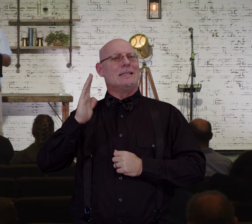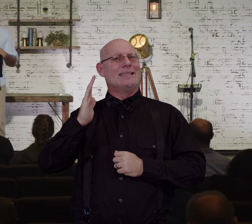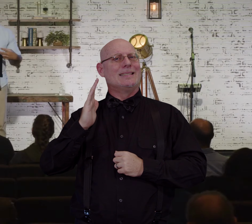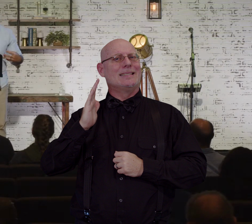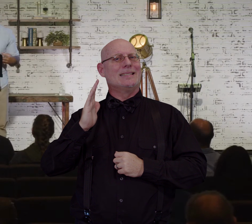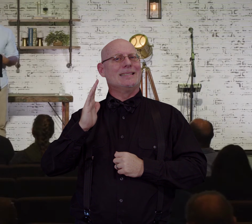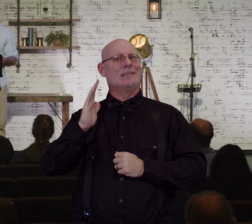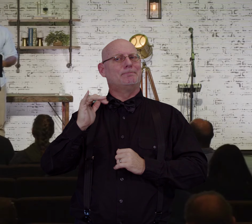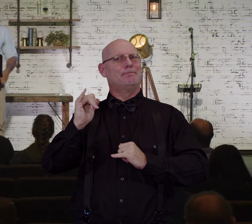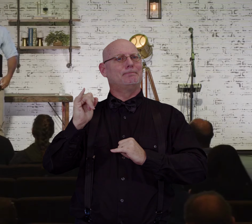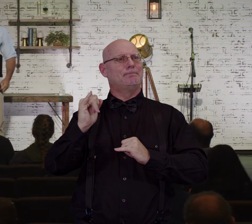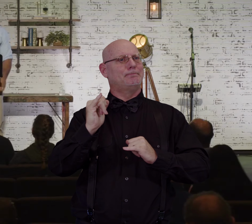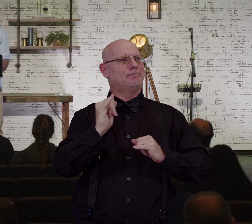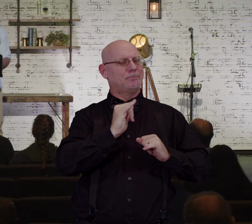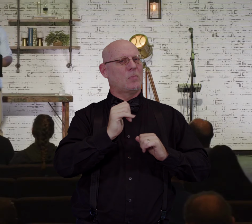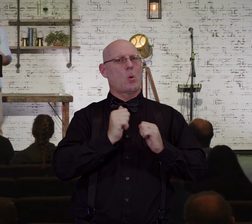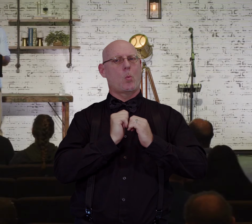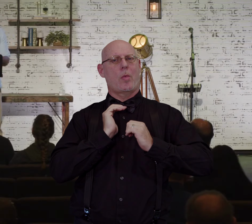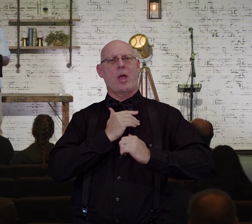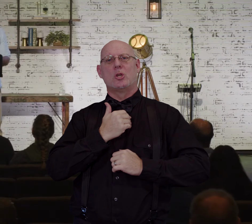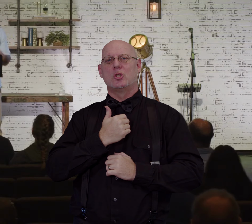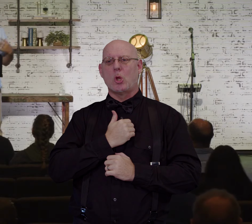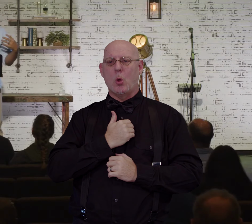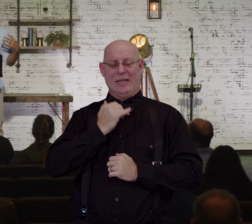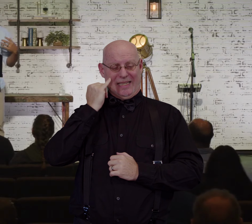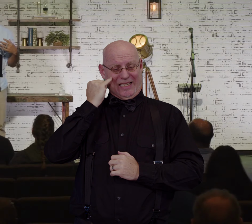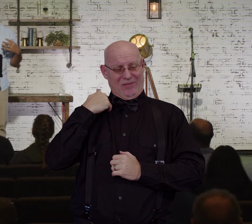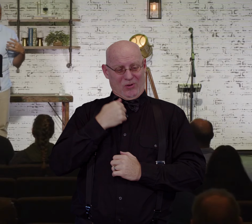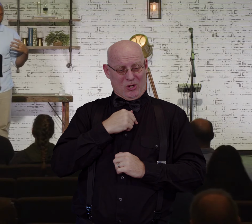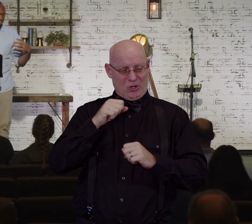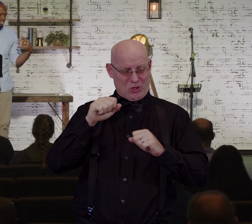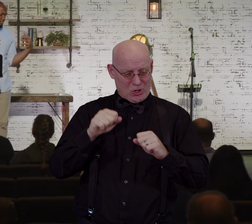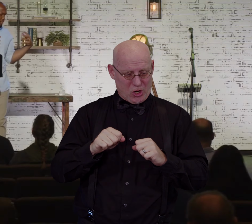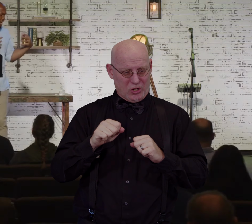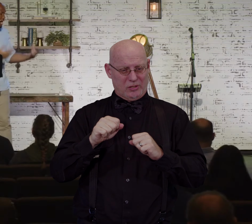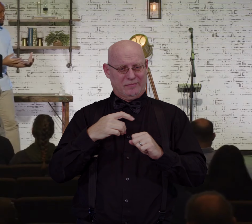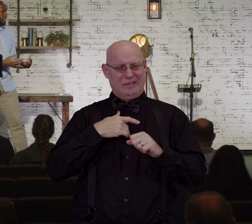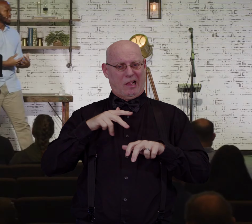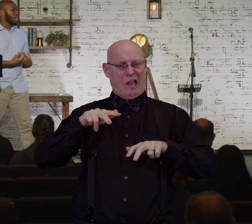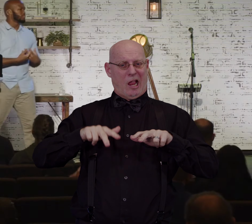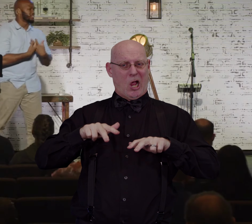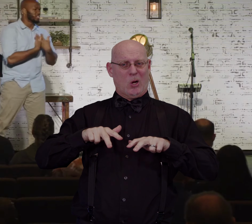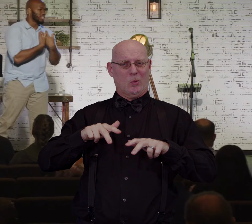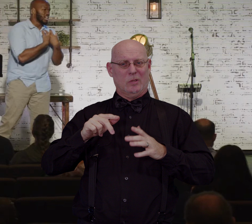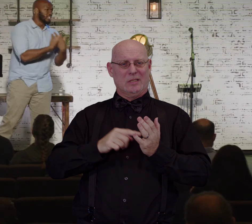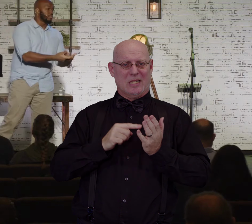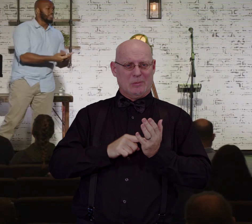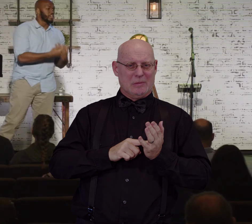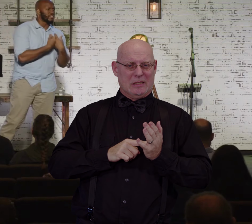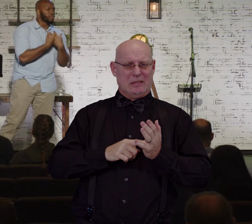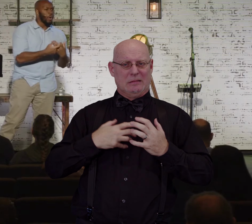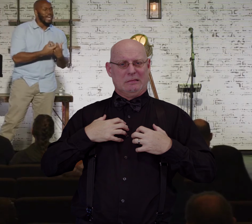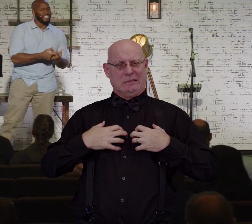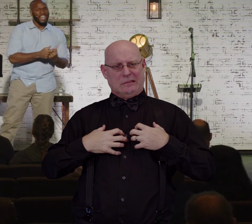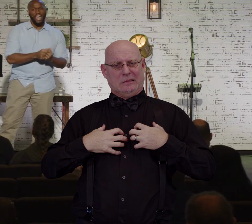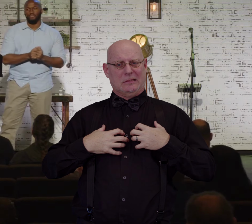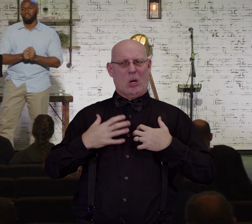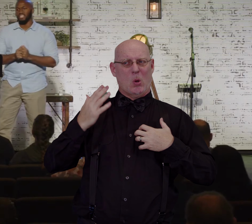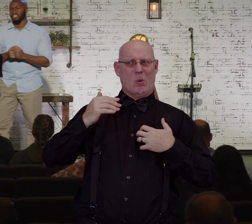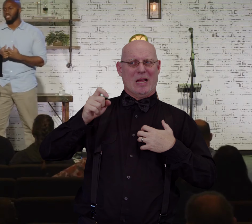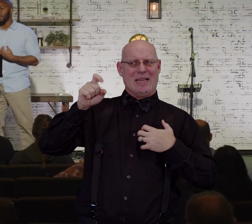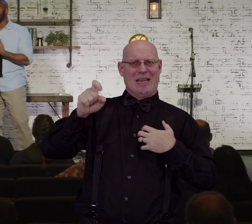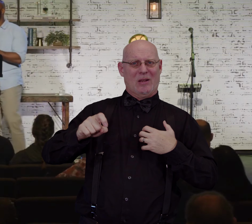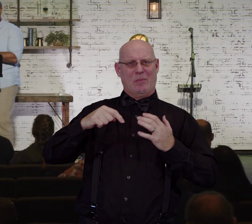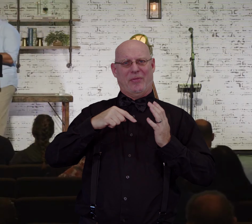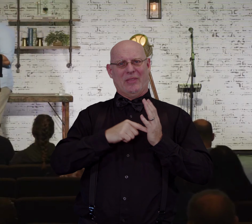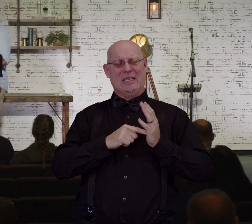to resonate so much with our souls. If we could, because it feels awkward at times, it feels severe, like, why does it have to